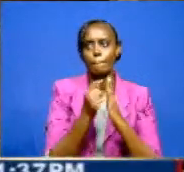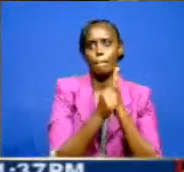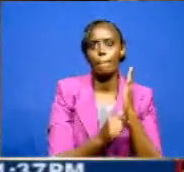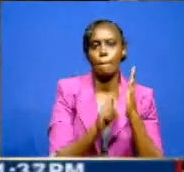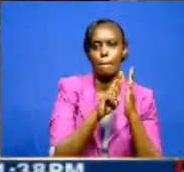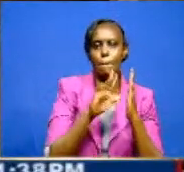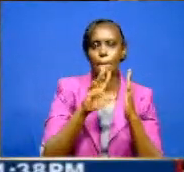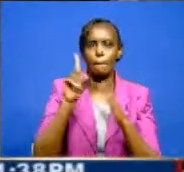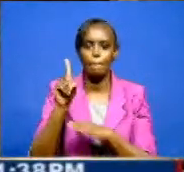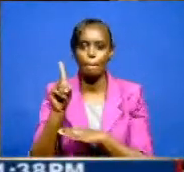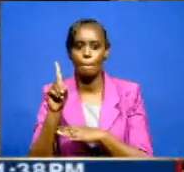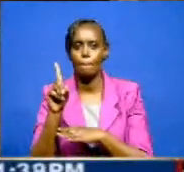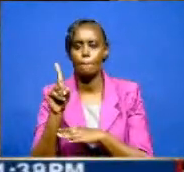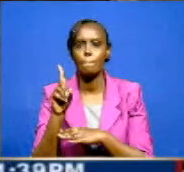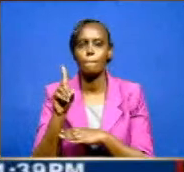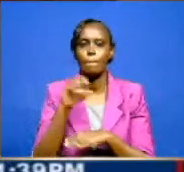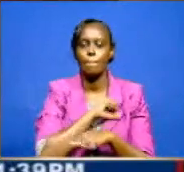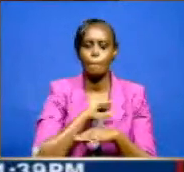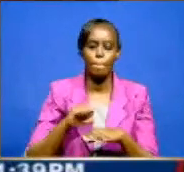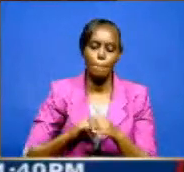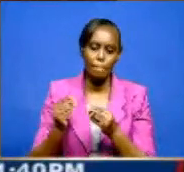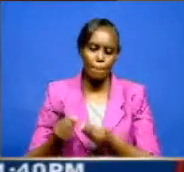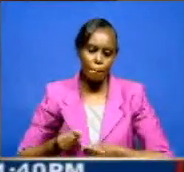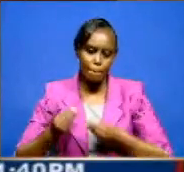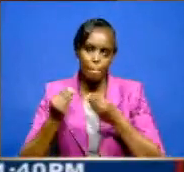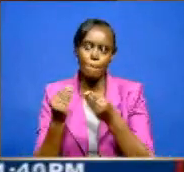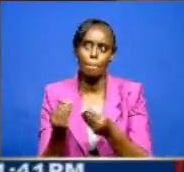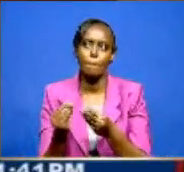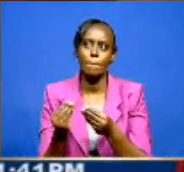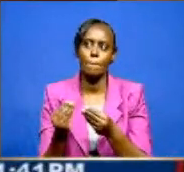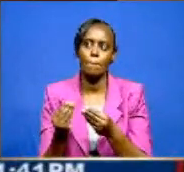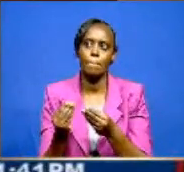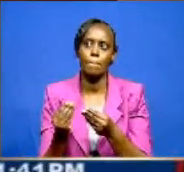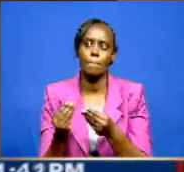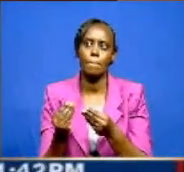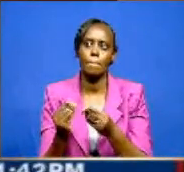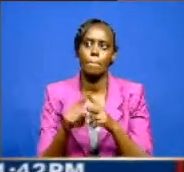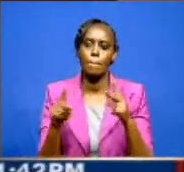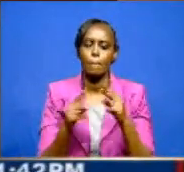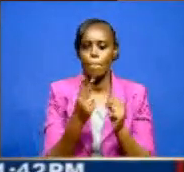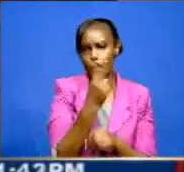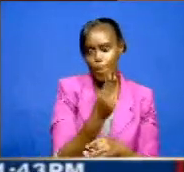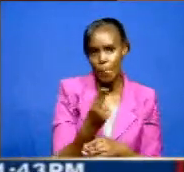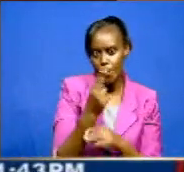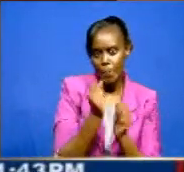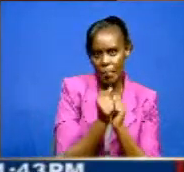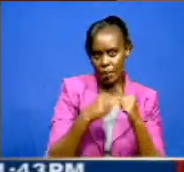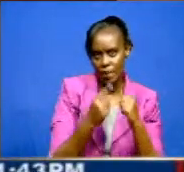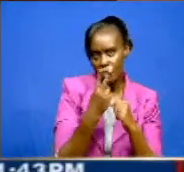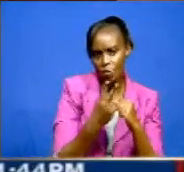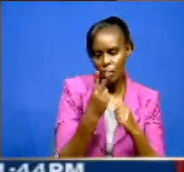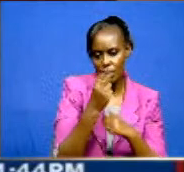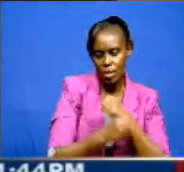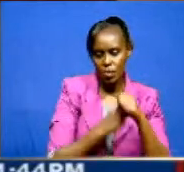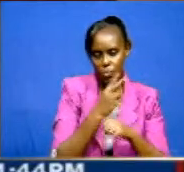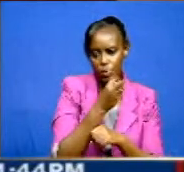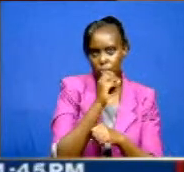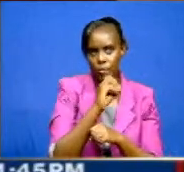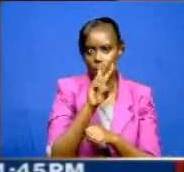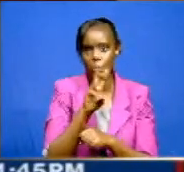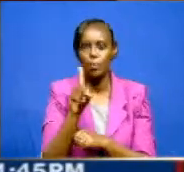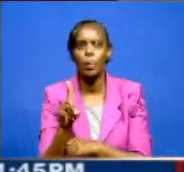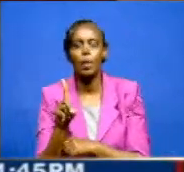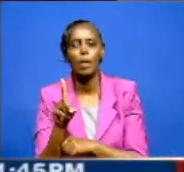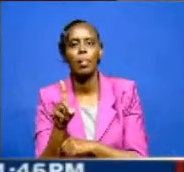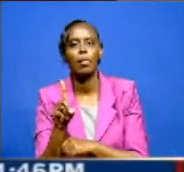52.1, I hereby present the Senate the business of the House for the week commencing Tuesday, 16th February 2021.